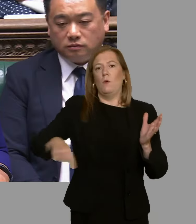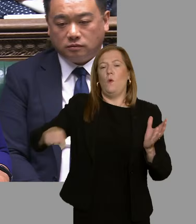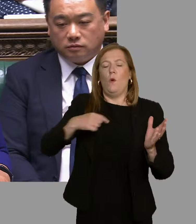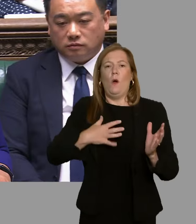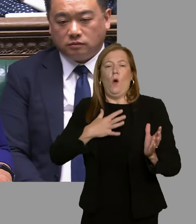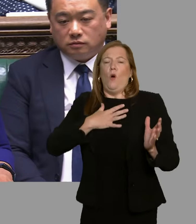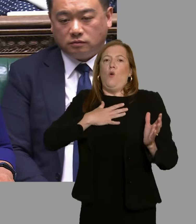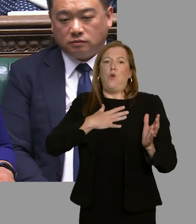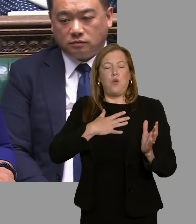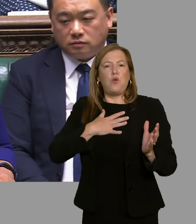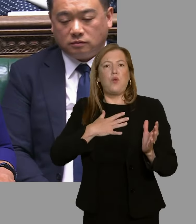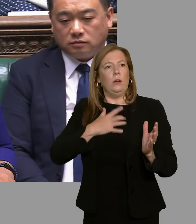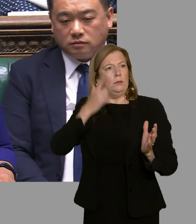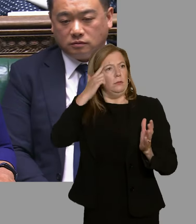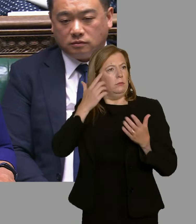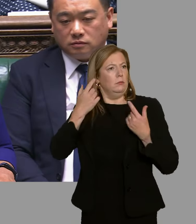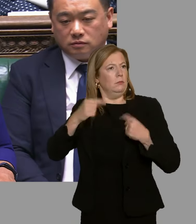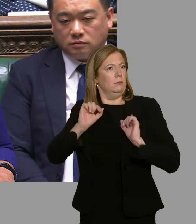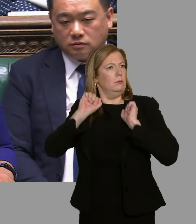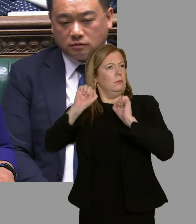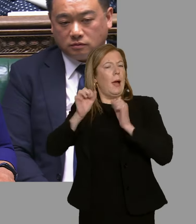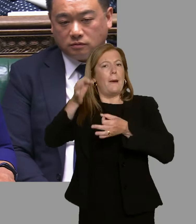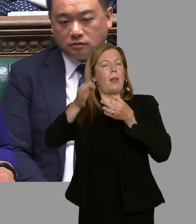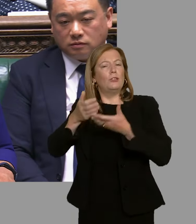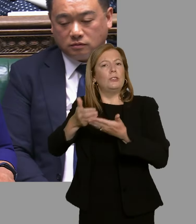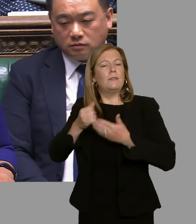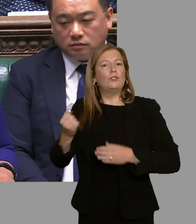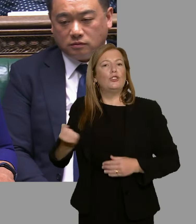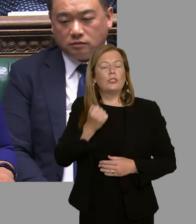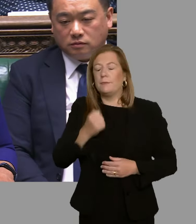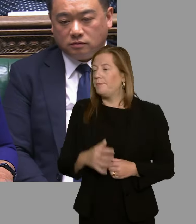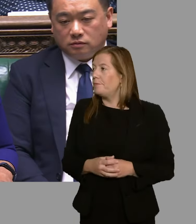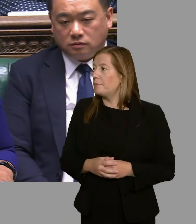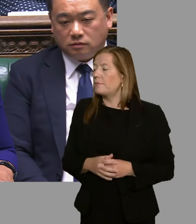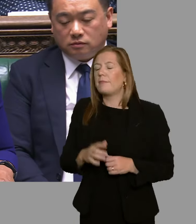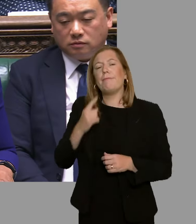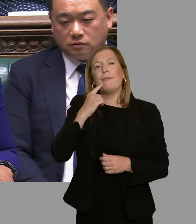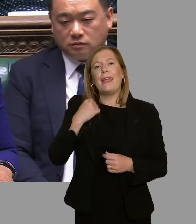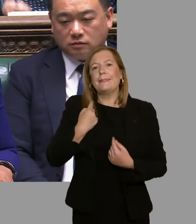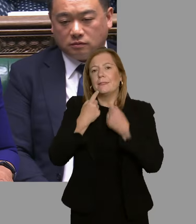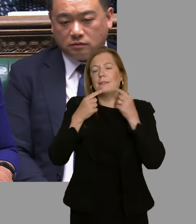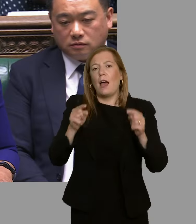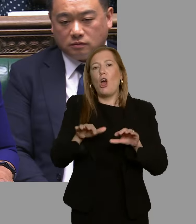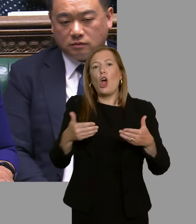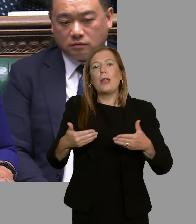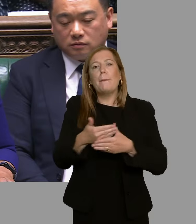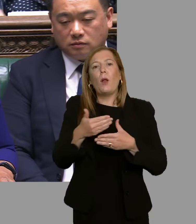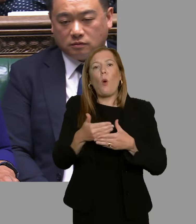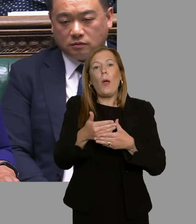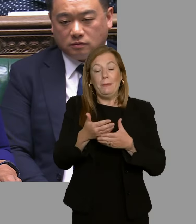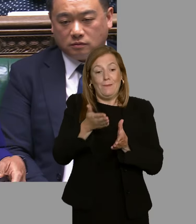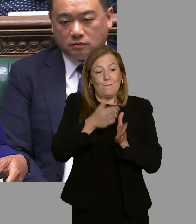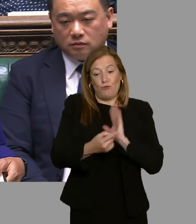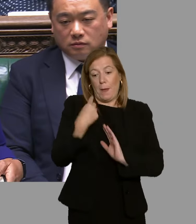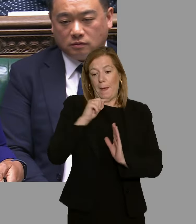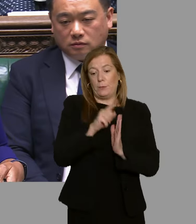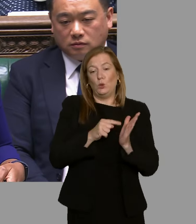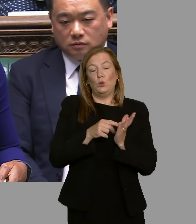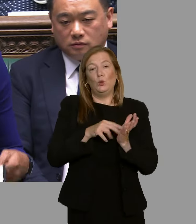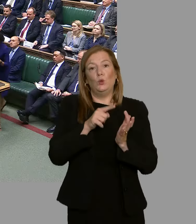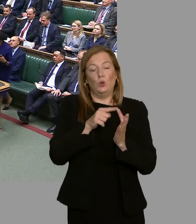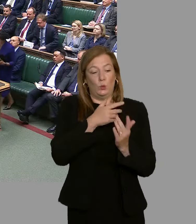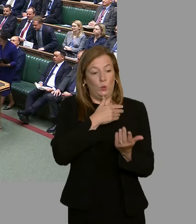Yesterday, we learned that unemployment is up 10% since the election. Why does the Prime Minister think unemployment is rising on